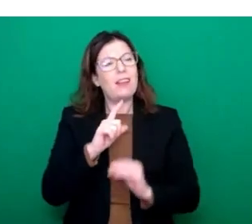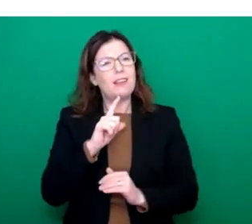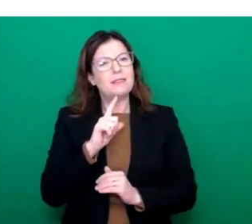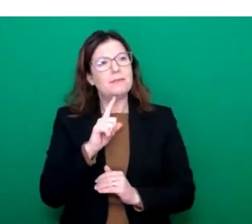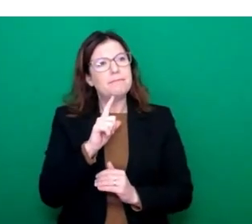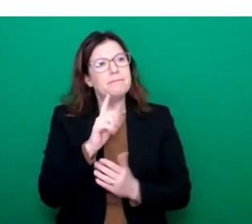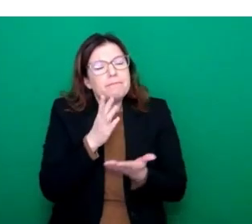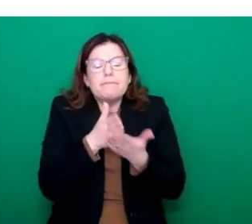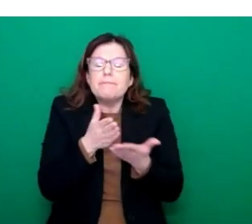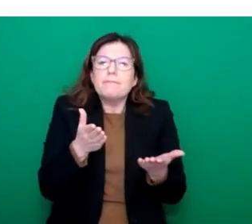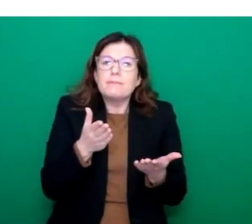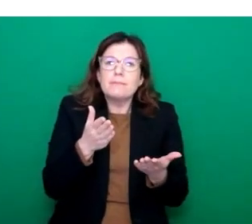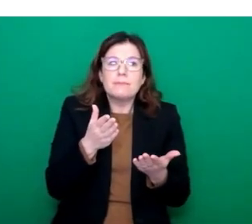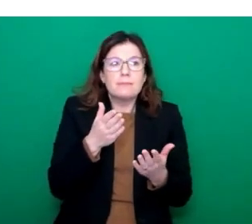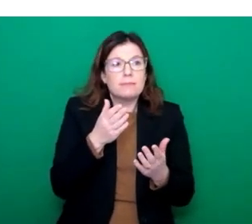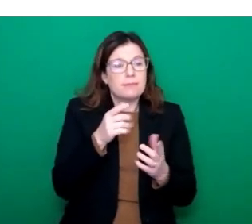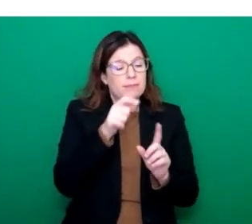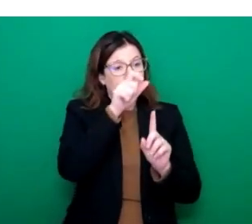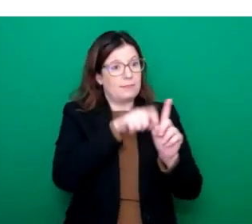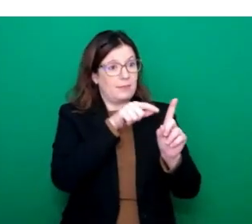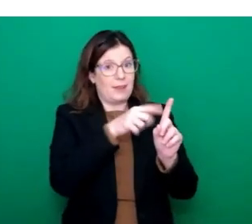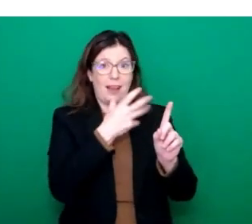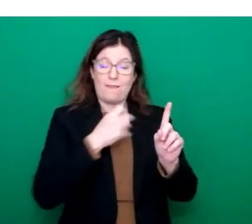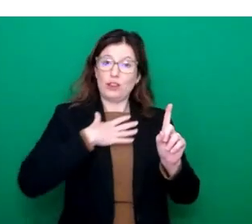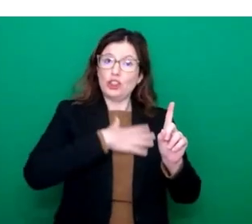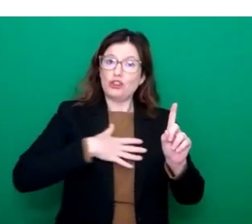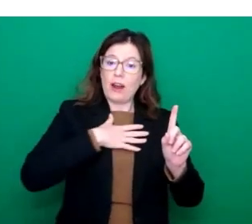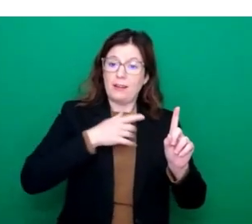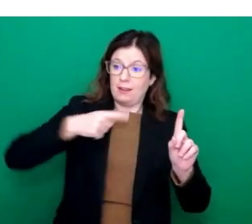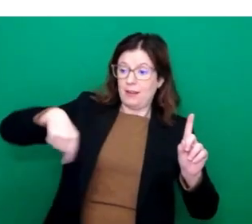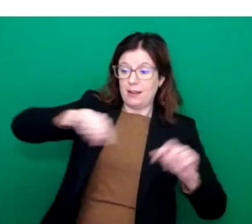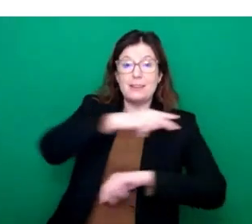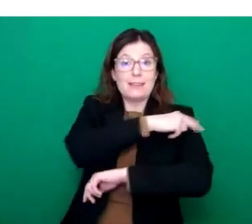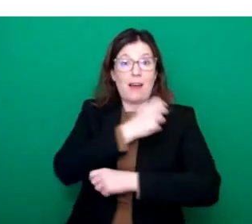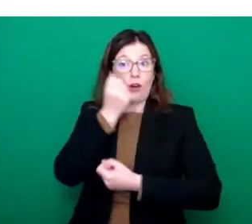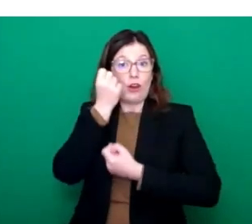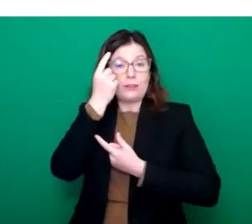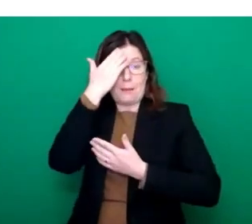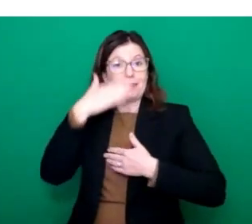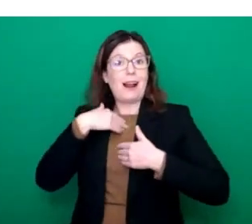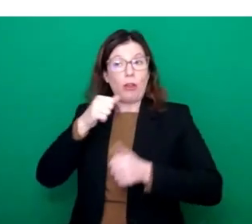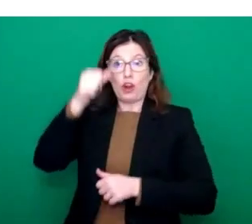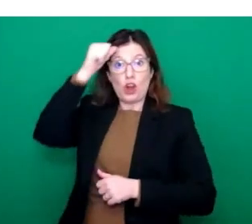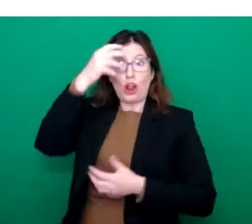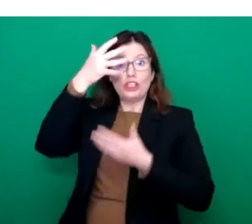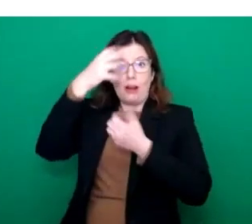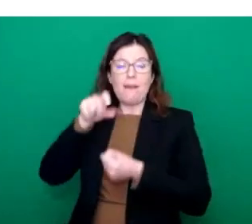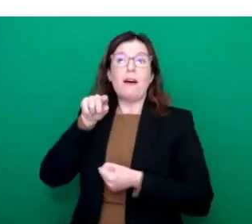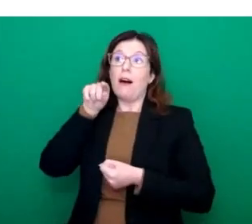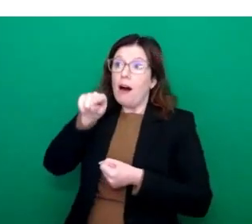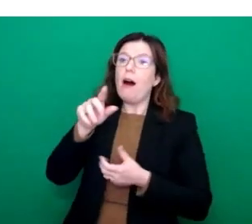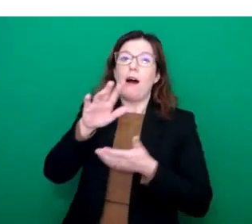managing an individual's distress by having better mental health knowledge, because that really is going to help